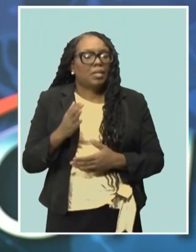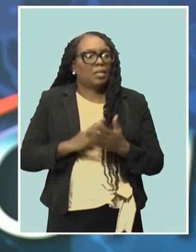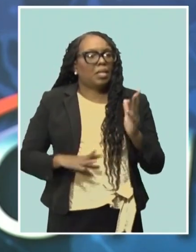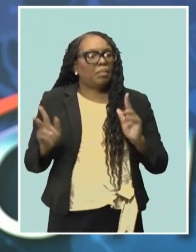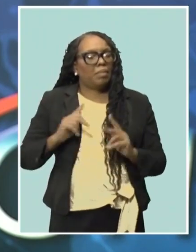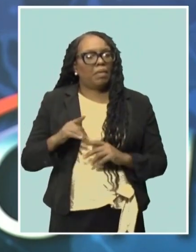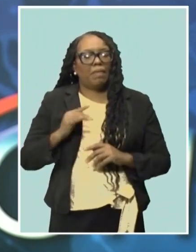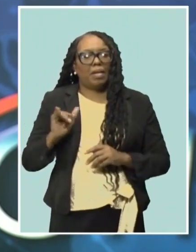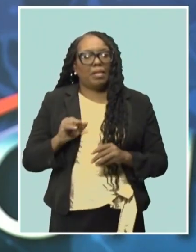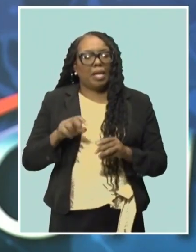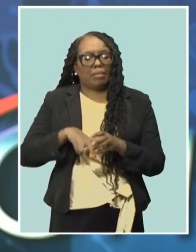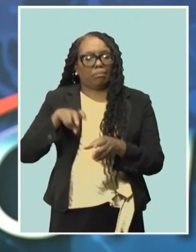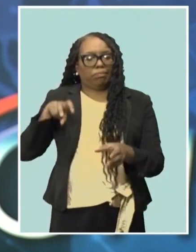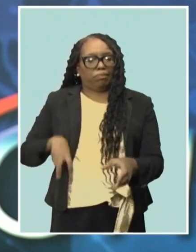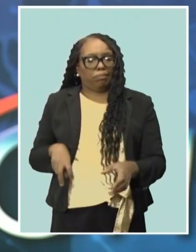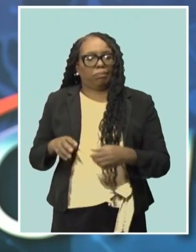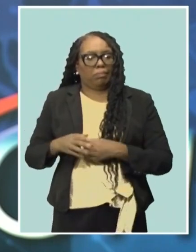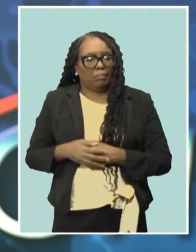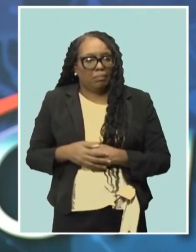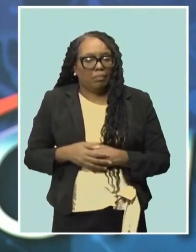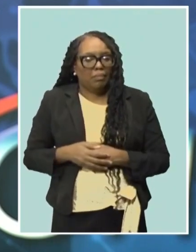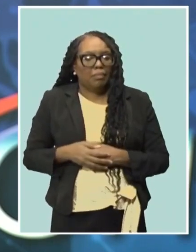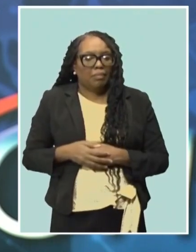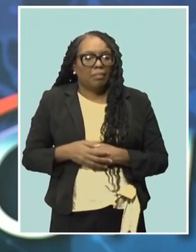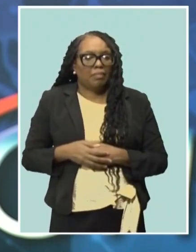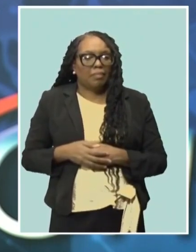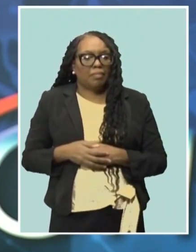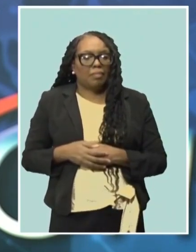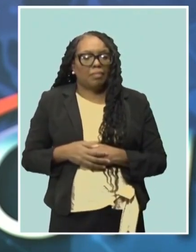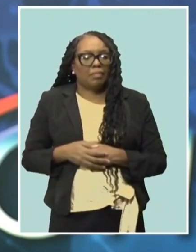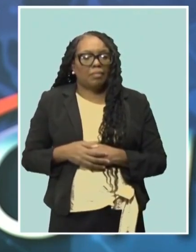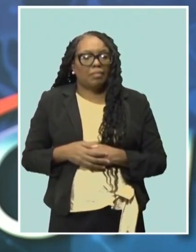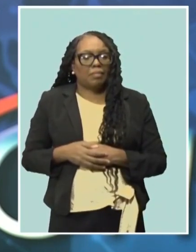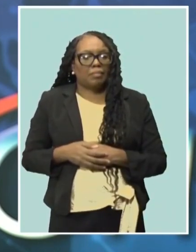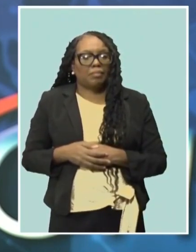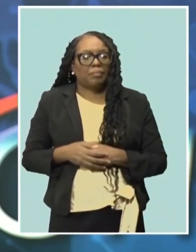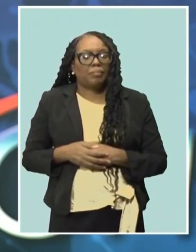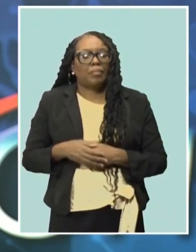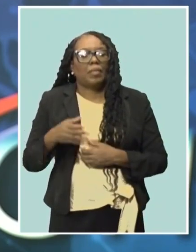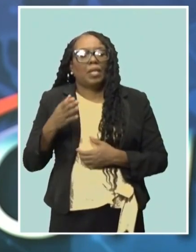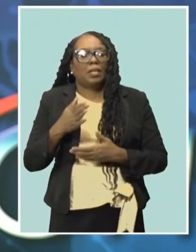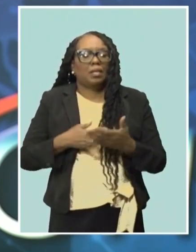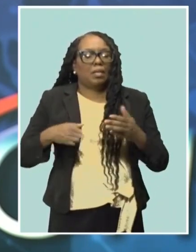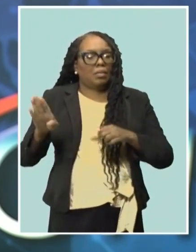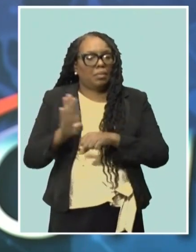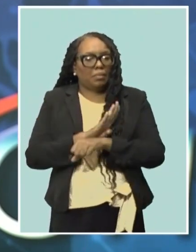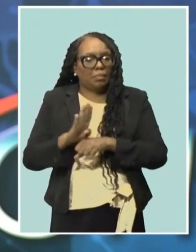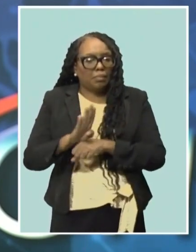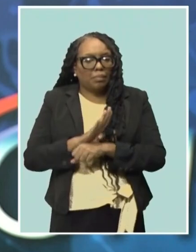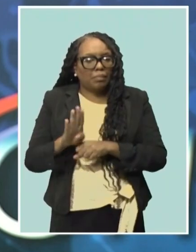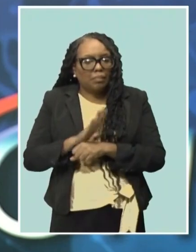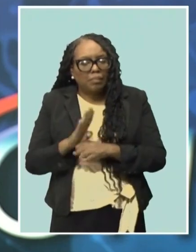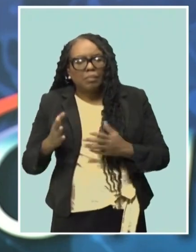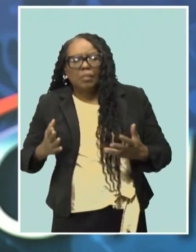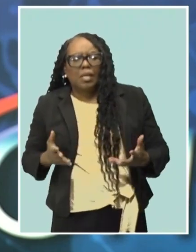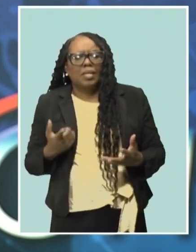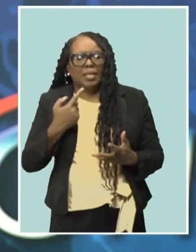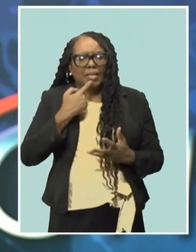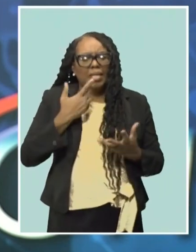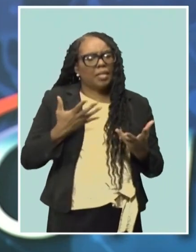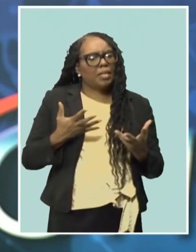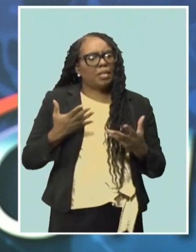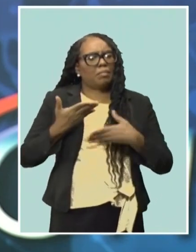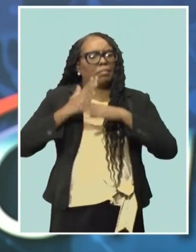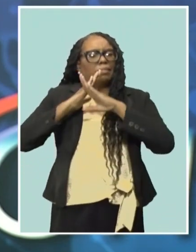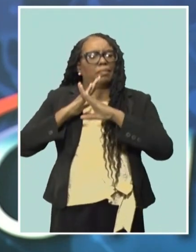although he acknowledges some others feel like they've been left out. Mr. Holloway also takes issue with a practice by some business places as